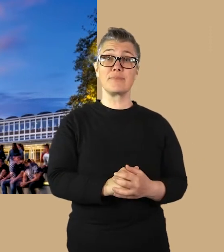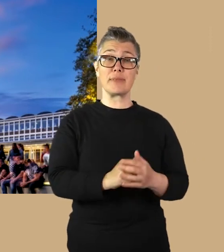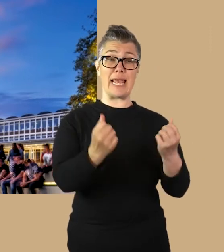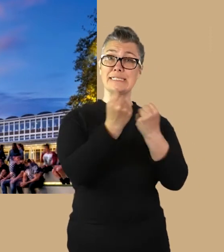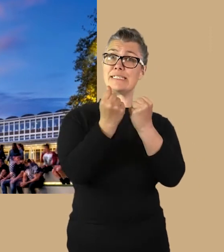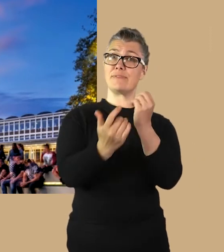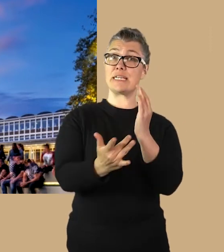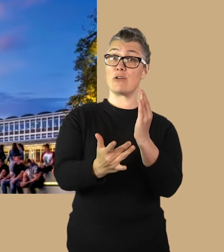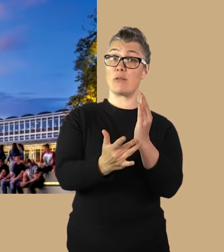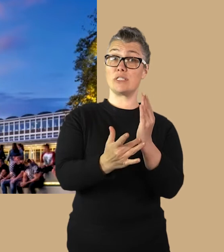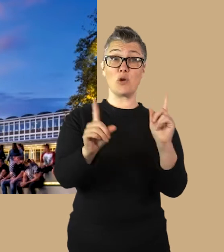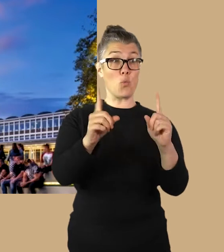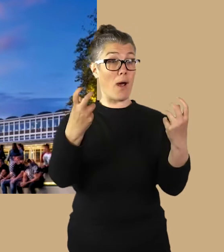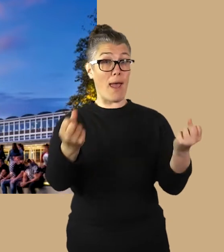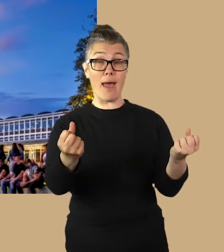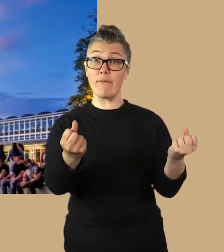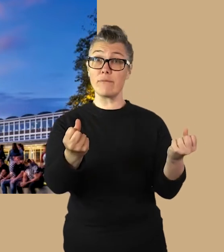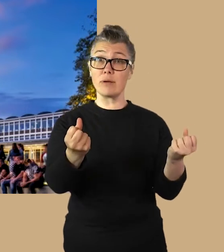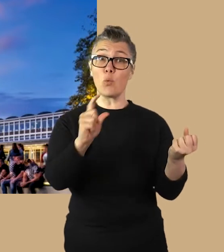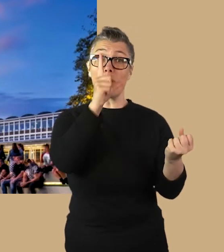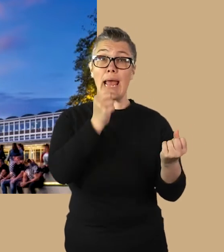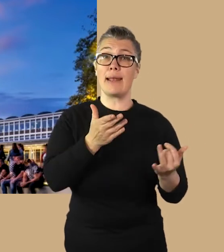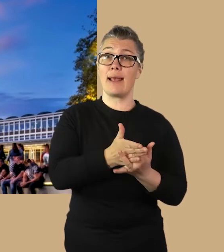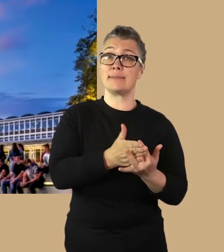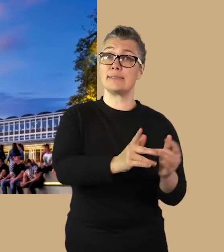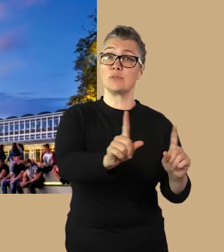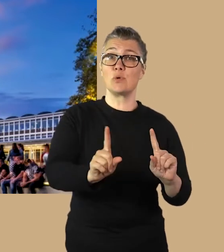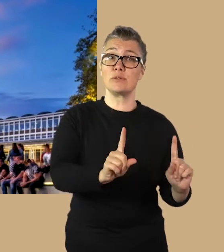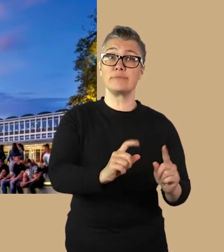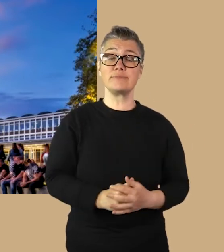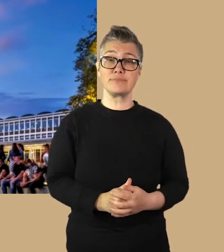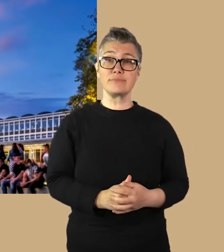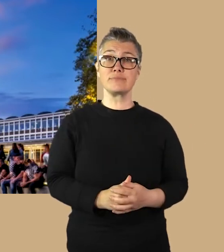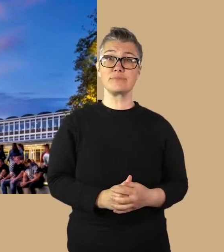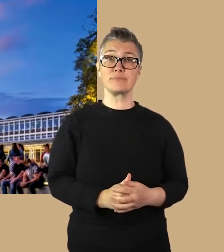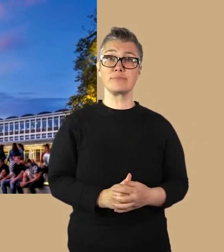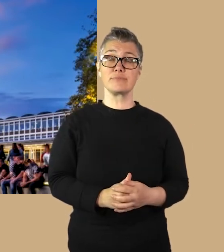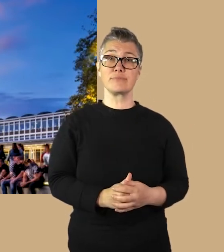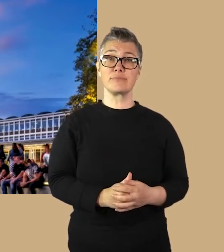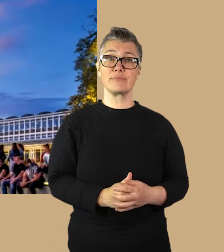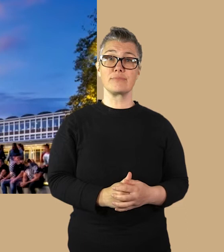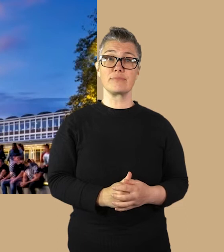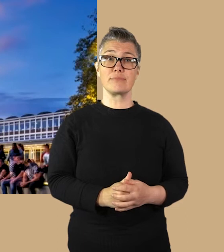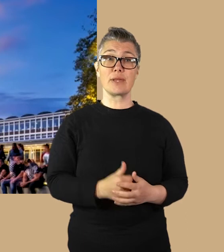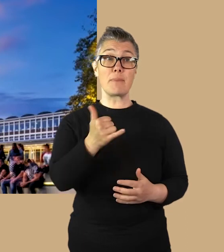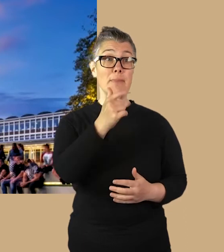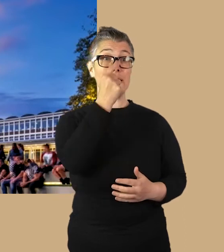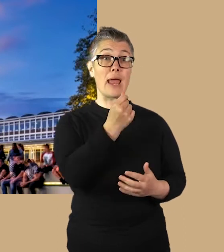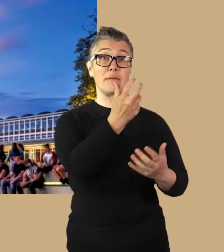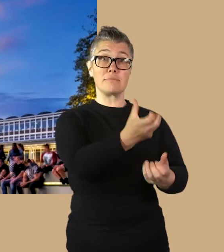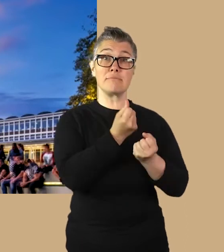assistive technology is available to them, and if they are able to have an actual